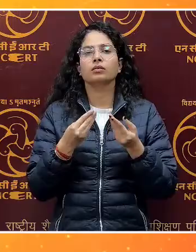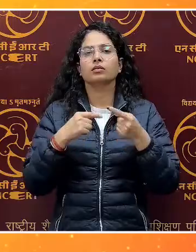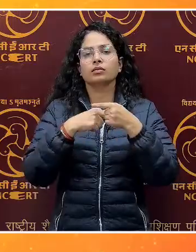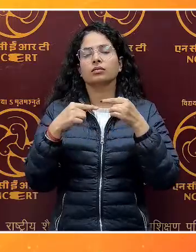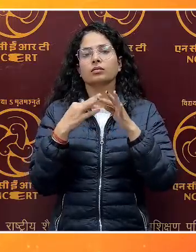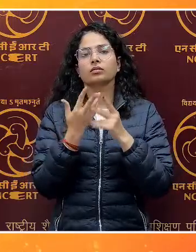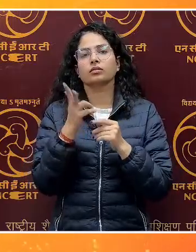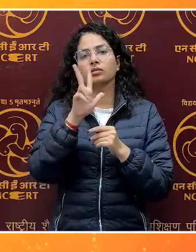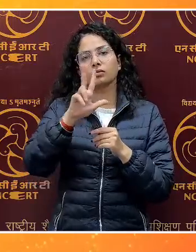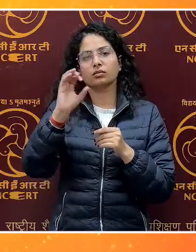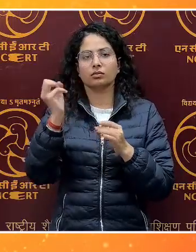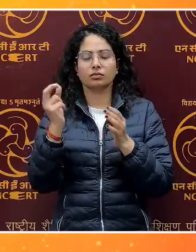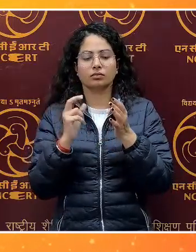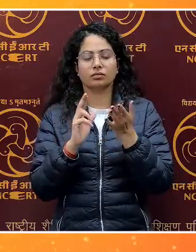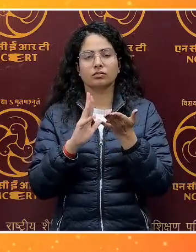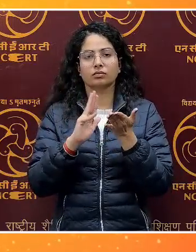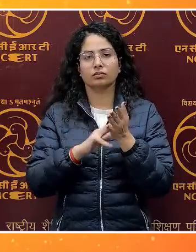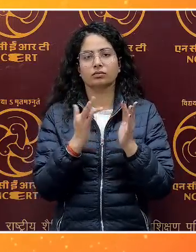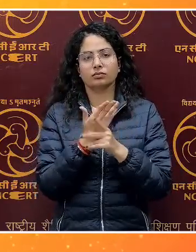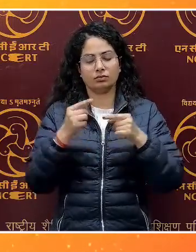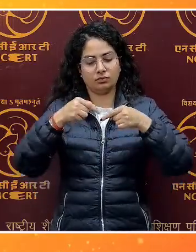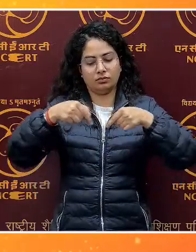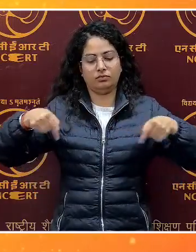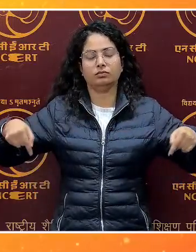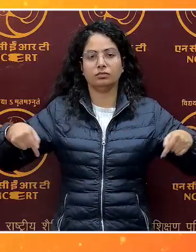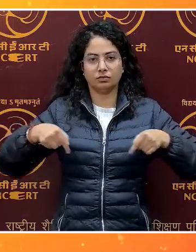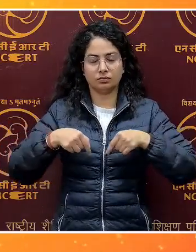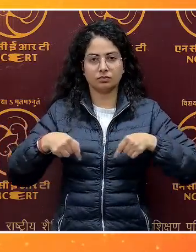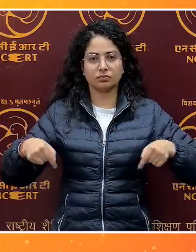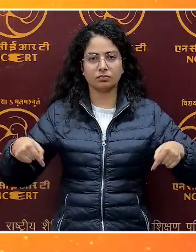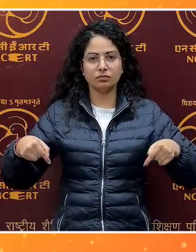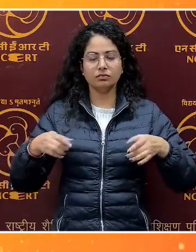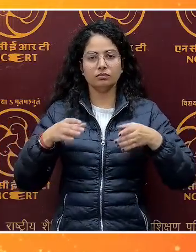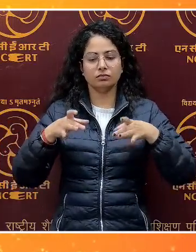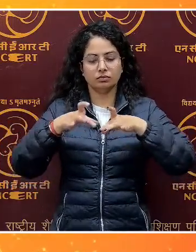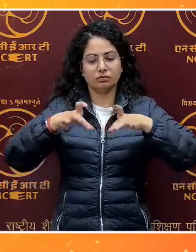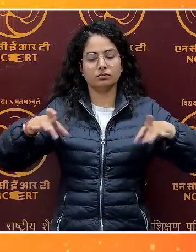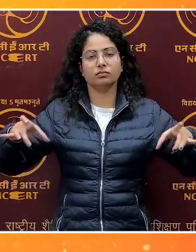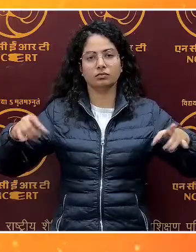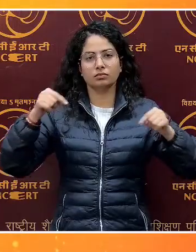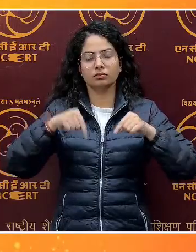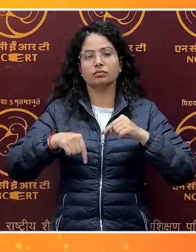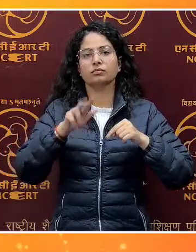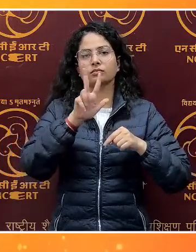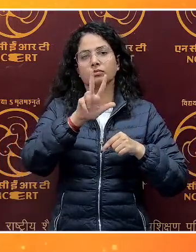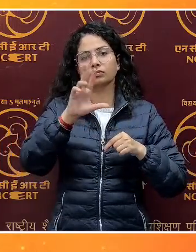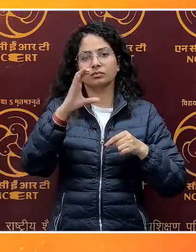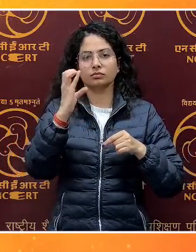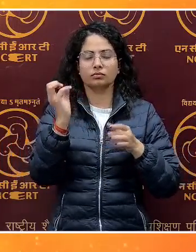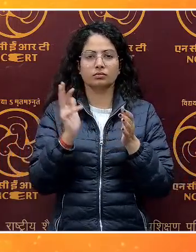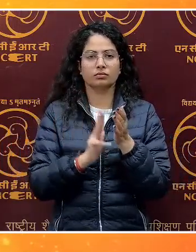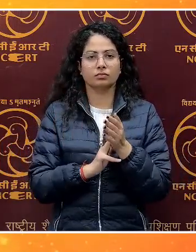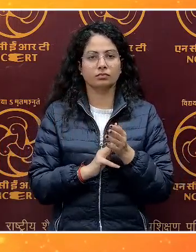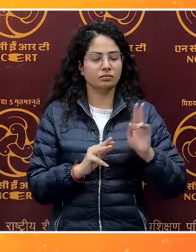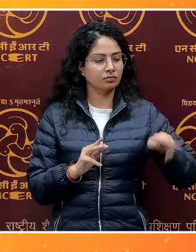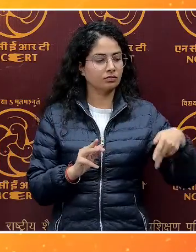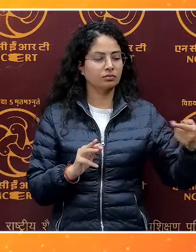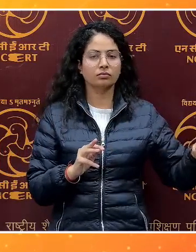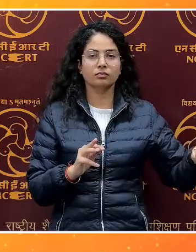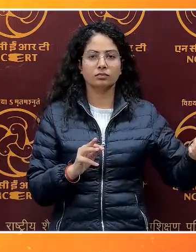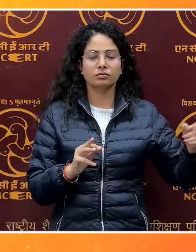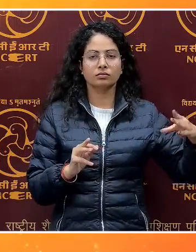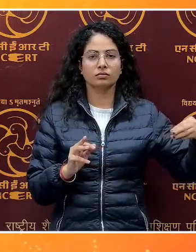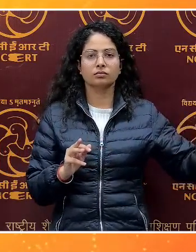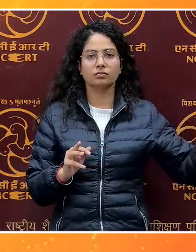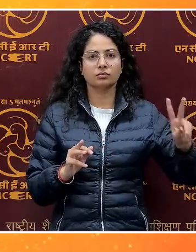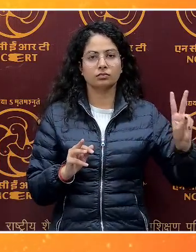height of the cylindrical portion. So, the height of the conical portion is 2 centimeters this side and 2 centimeters